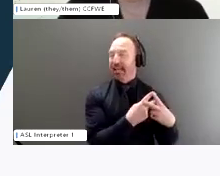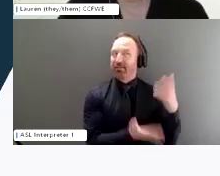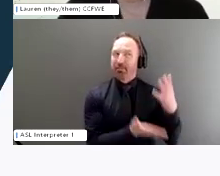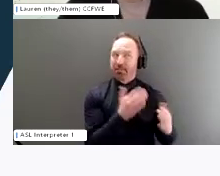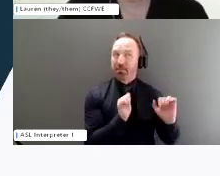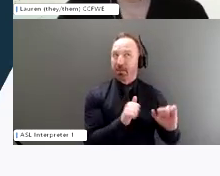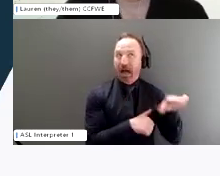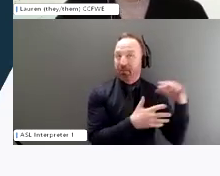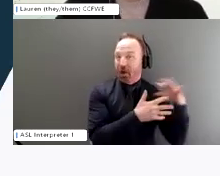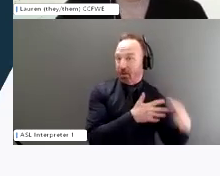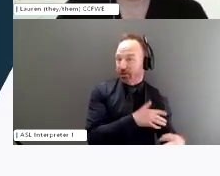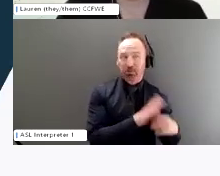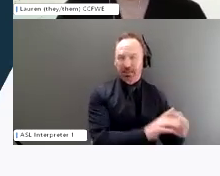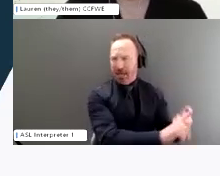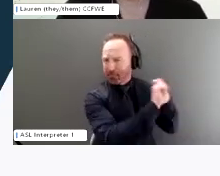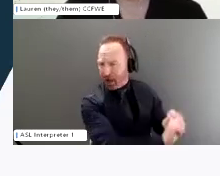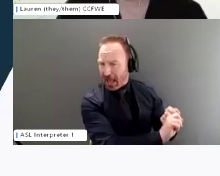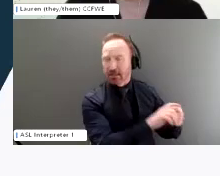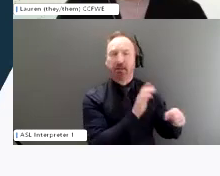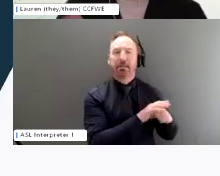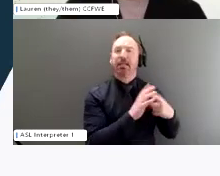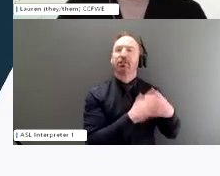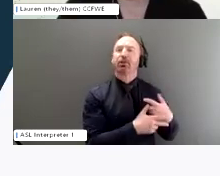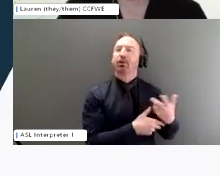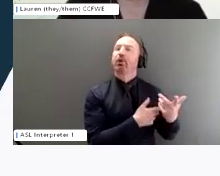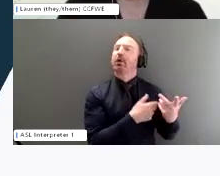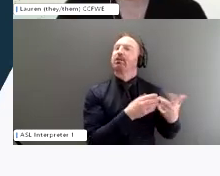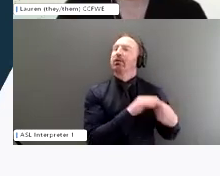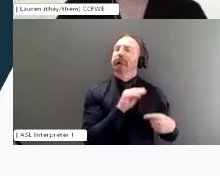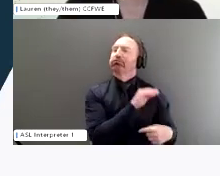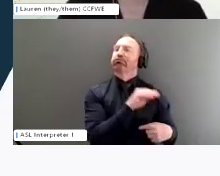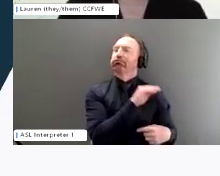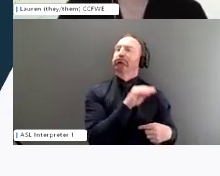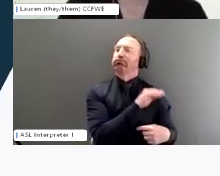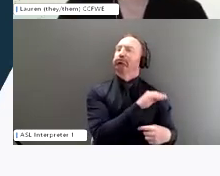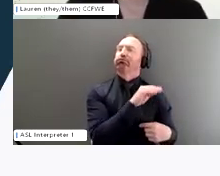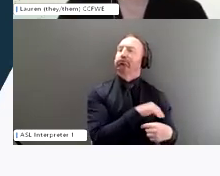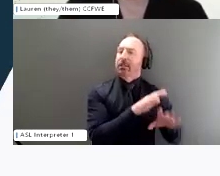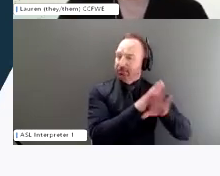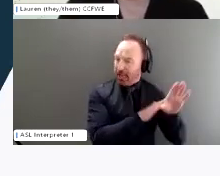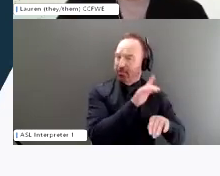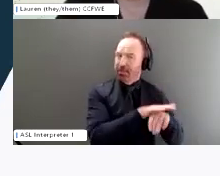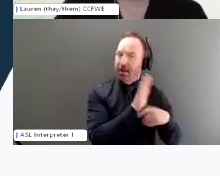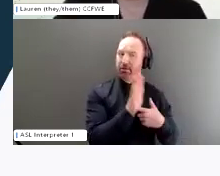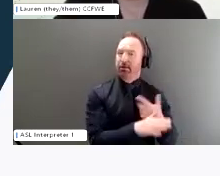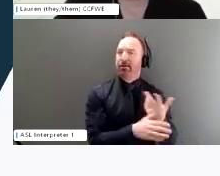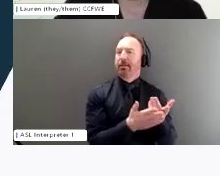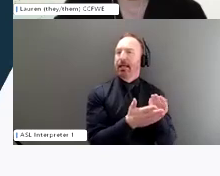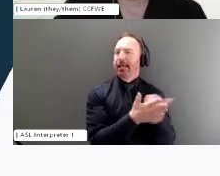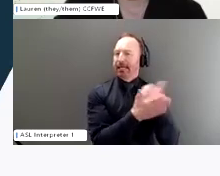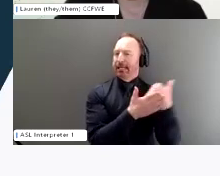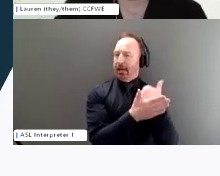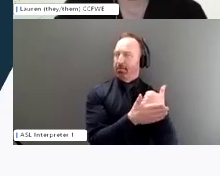service provider, but starting to build up their own income in a way that feels safe for them.